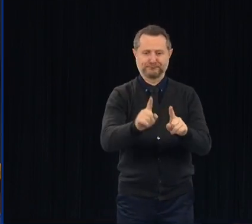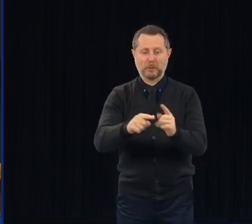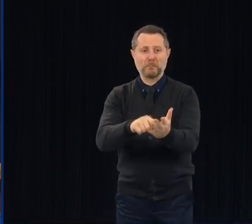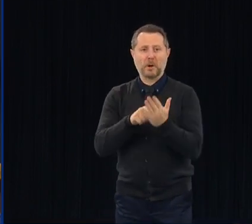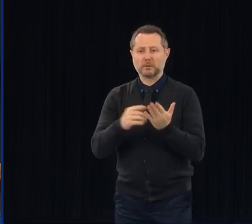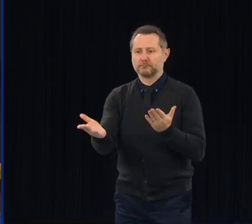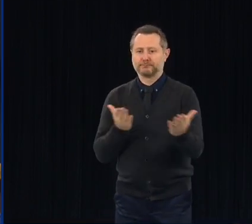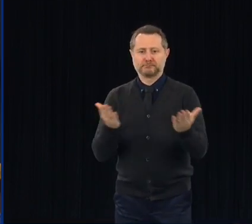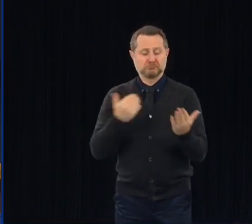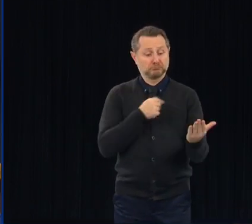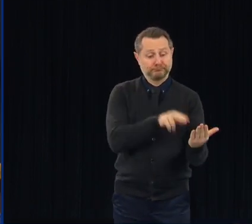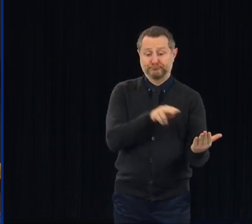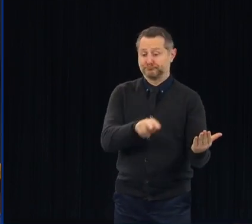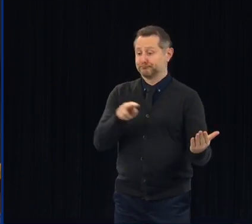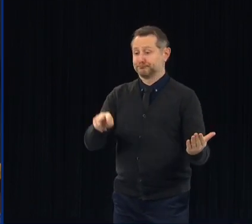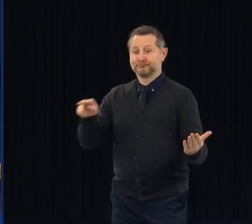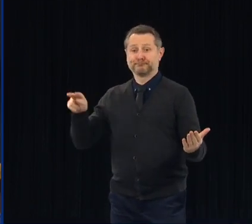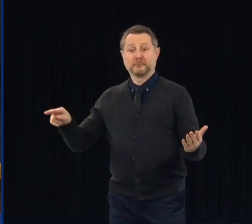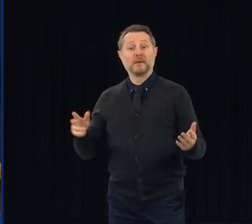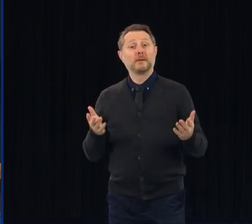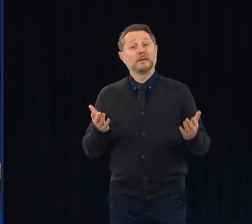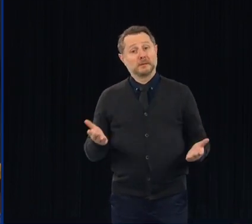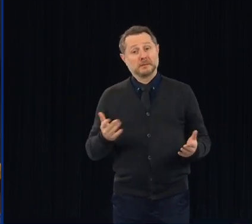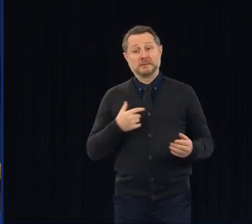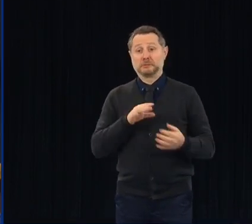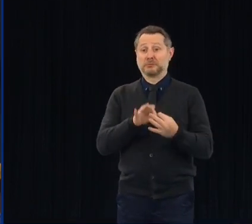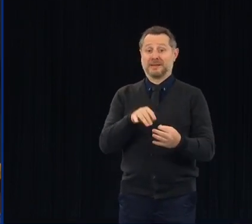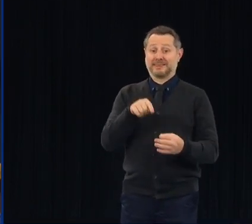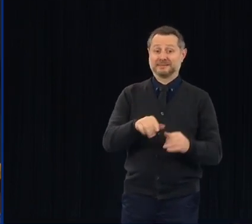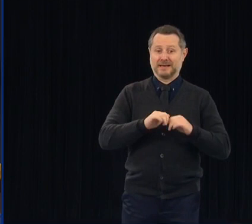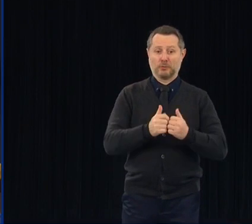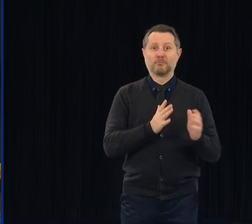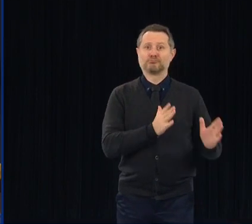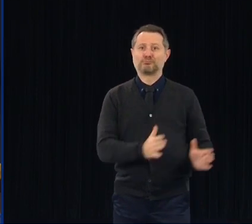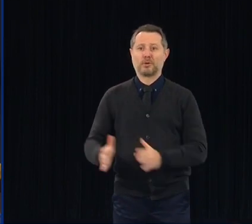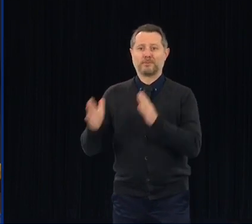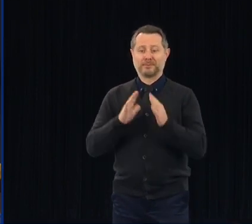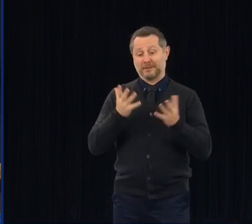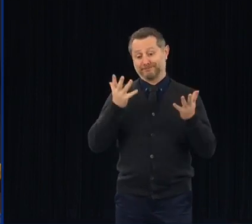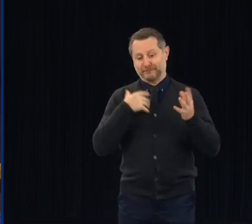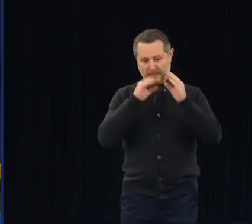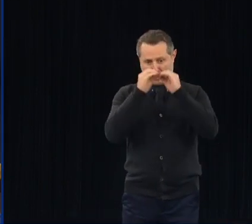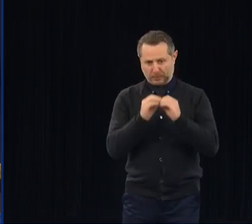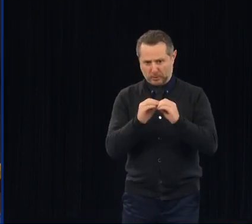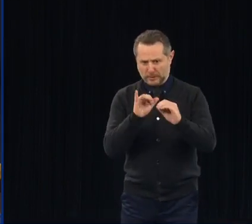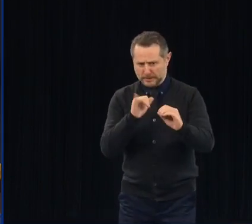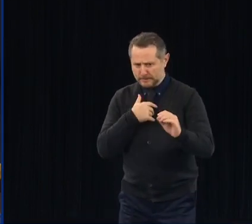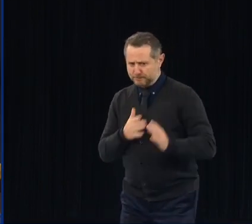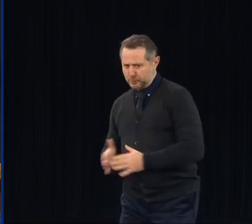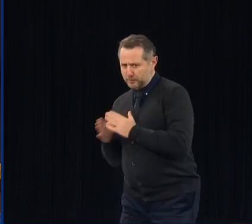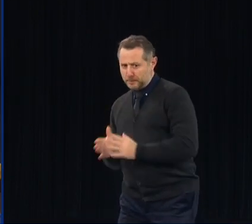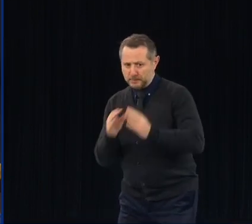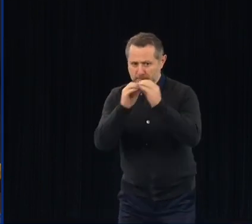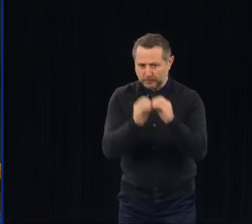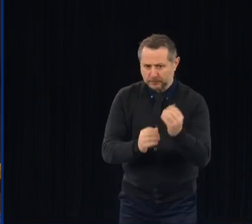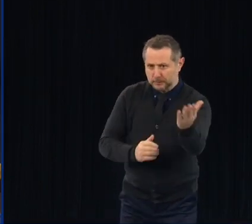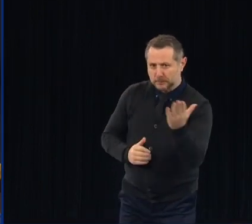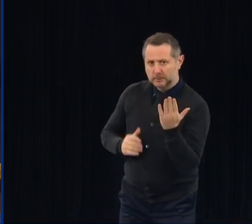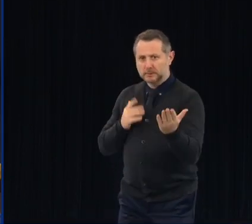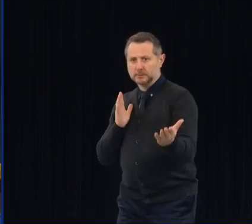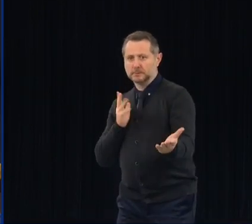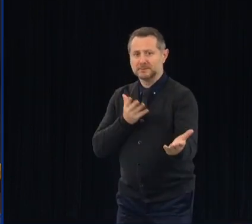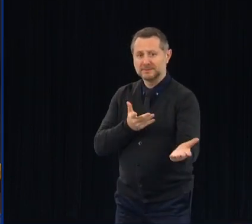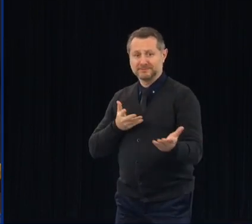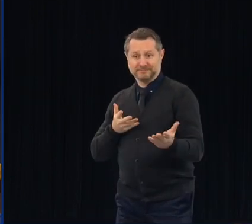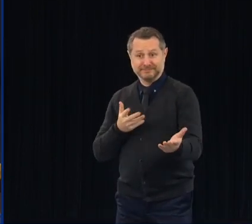So you have to think of that when you think about what you're seeing in the numbers, because you could argue that you're seeing a